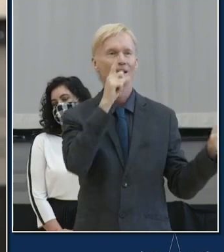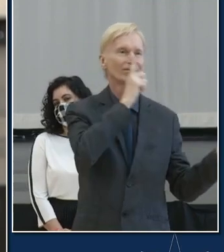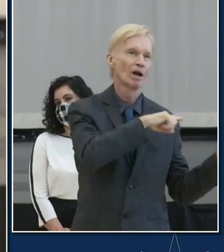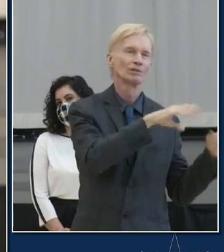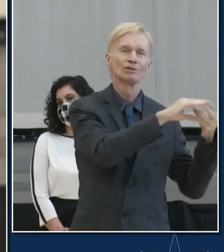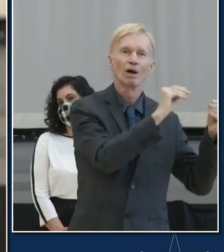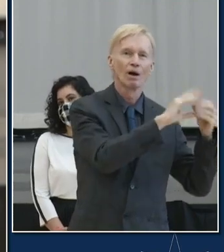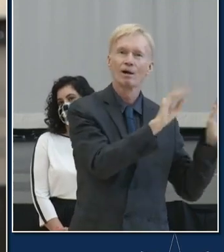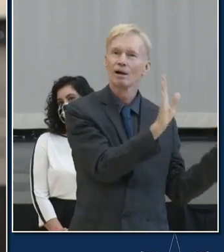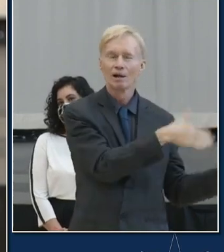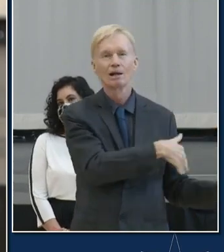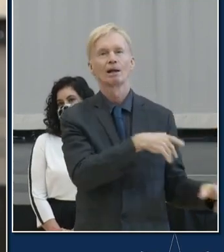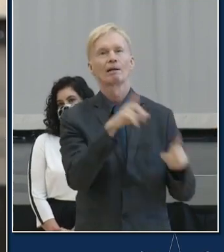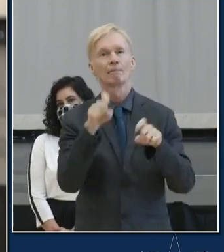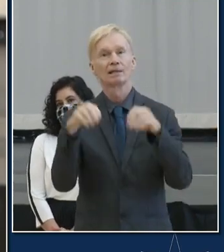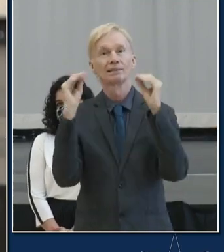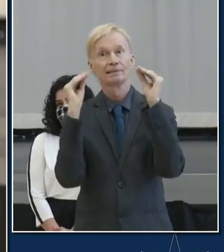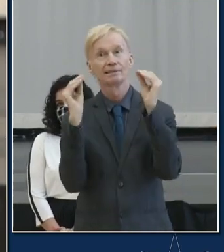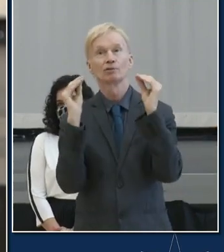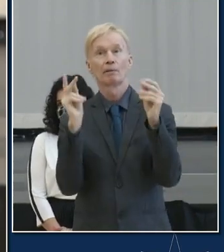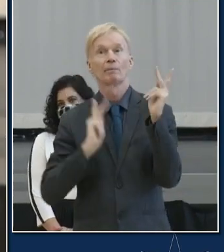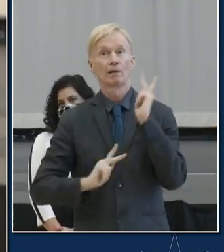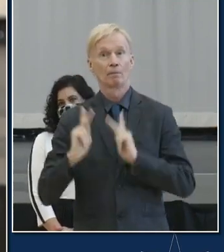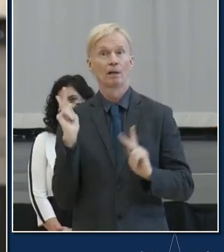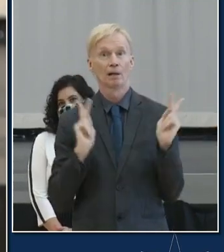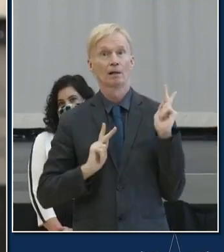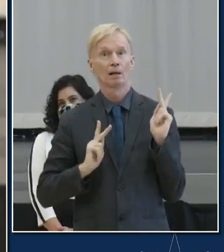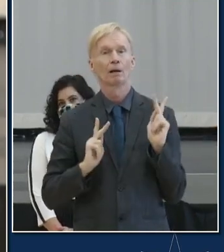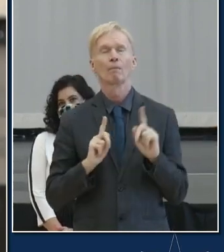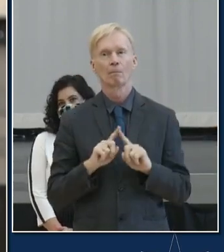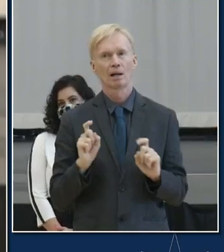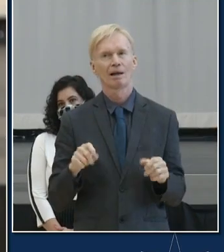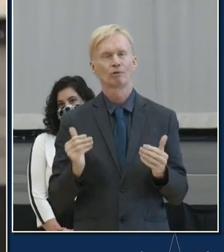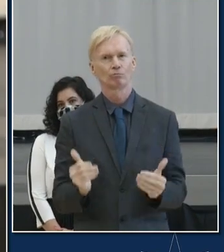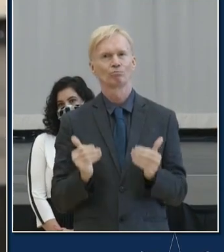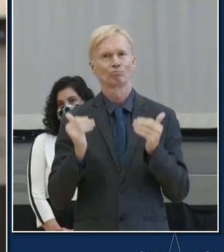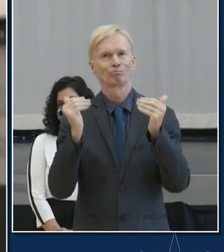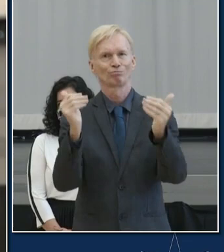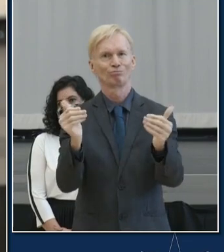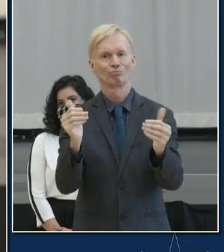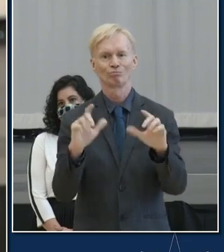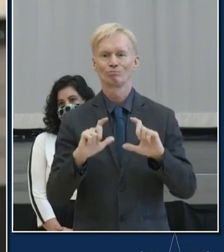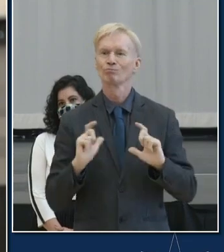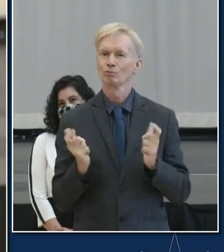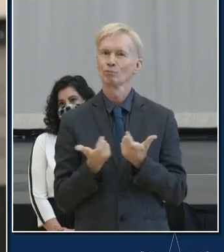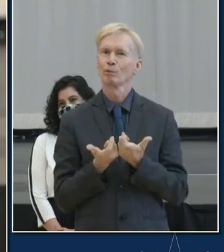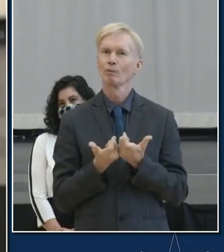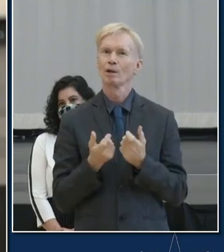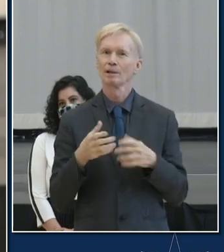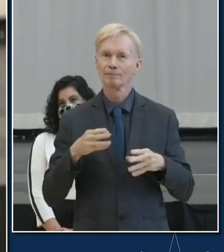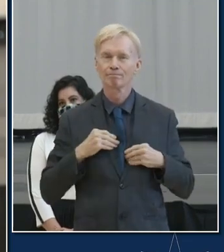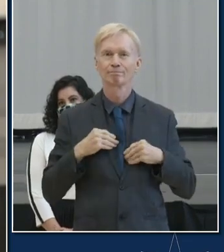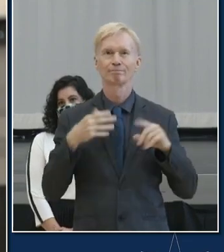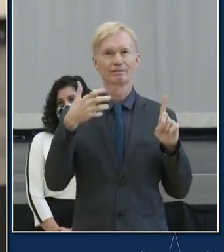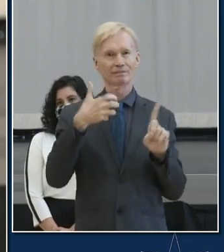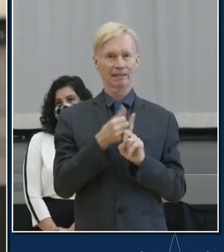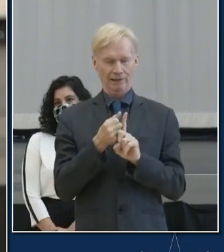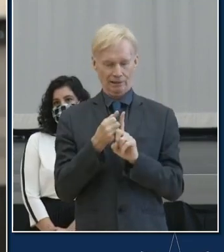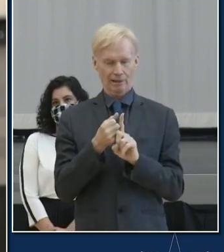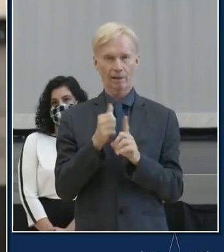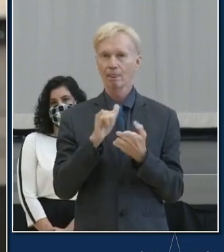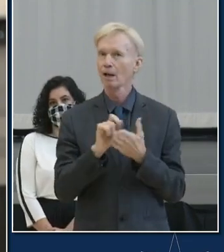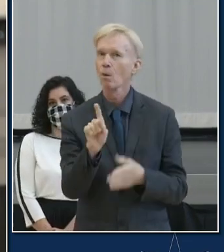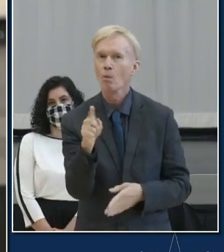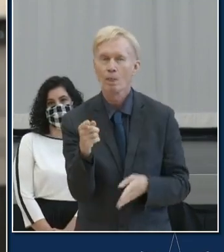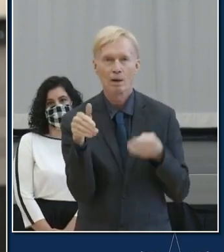about the vaccine. We've got to educate folks, but we need to move forward decisively with this vaccine because it's the only